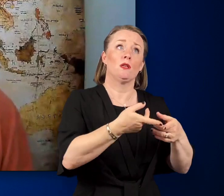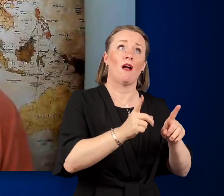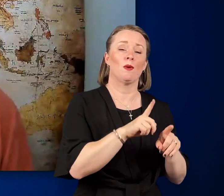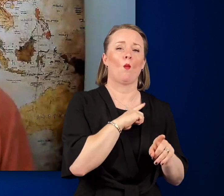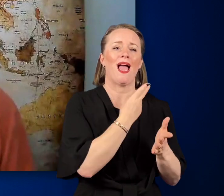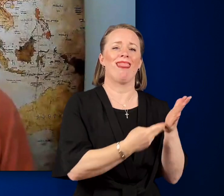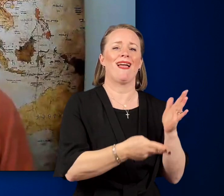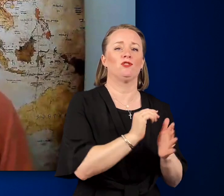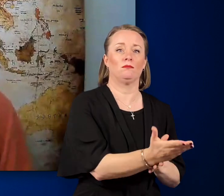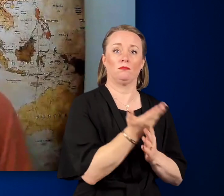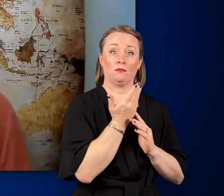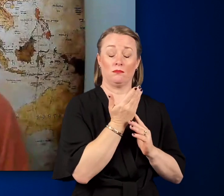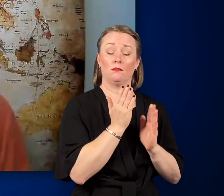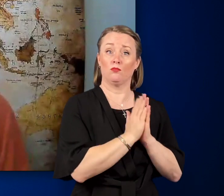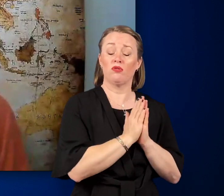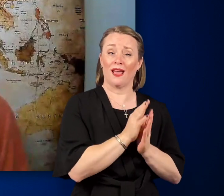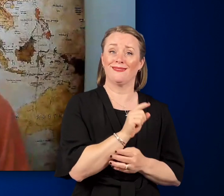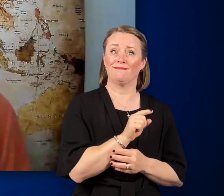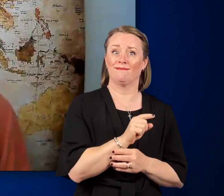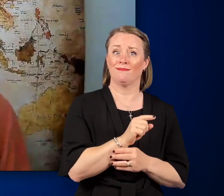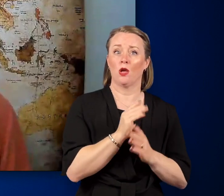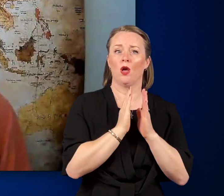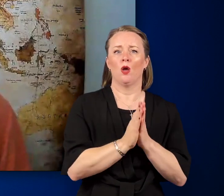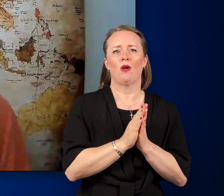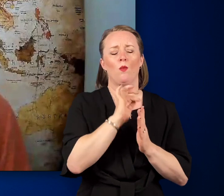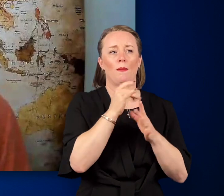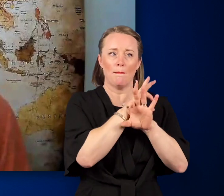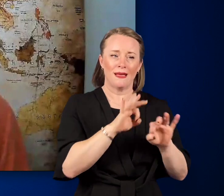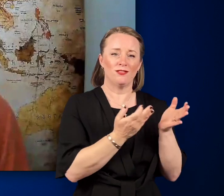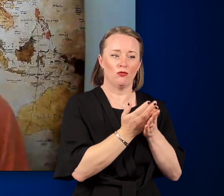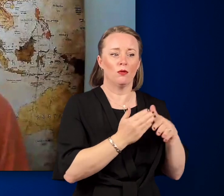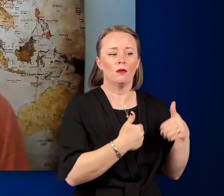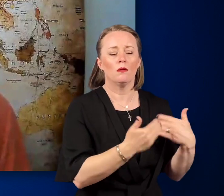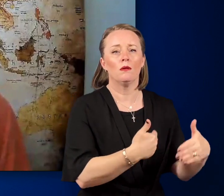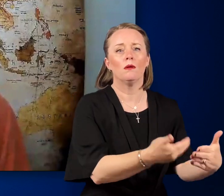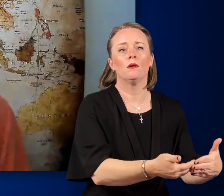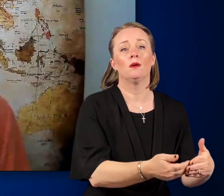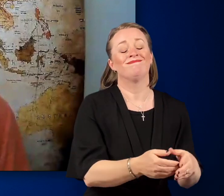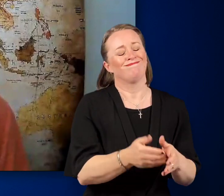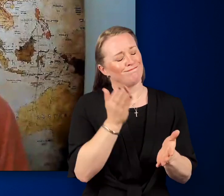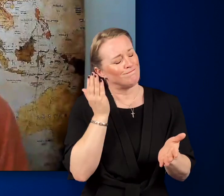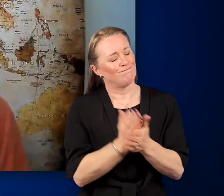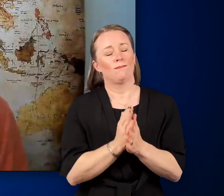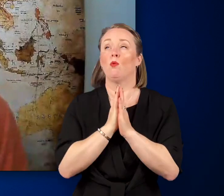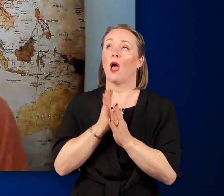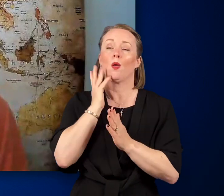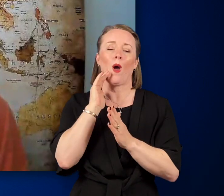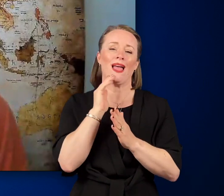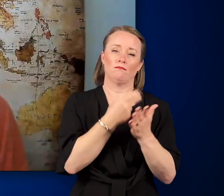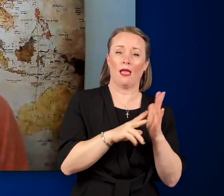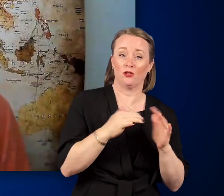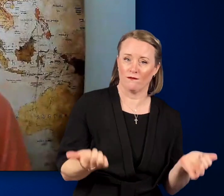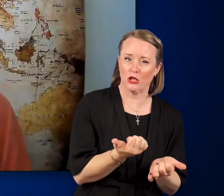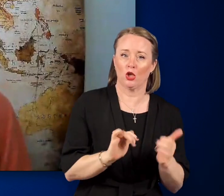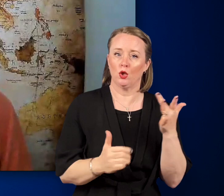elections. We pray for peace during these times. But Father, we pray that when a new government is elected,